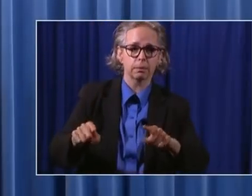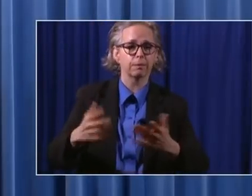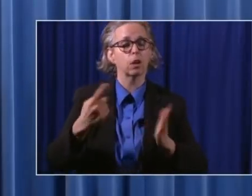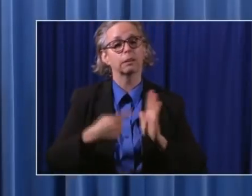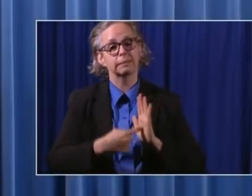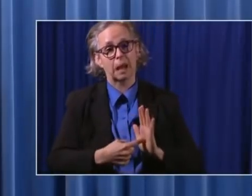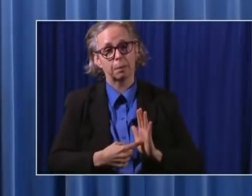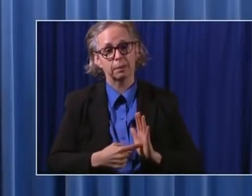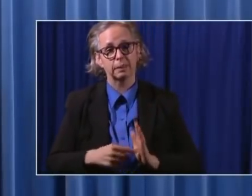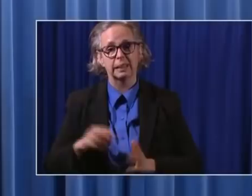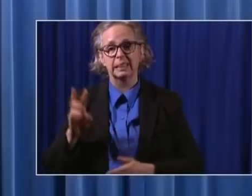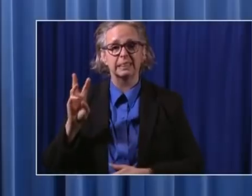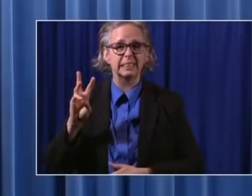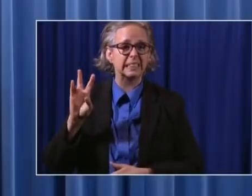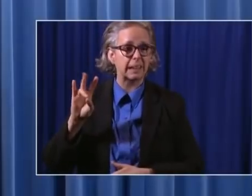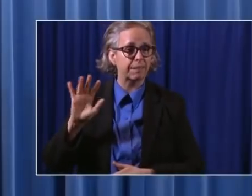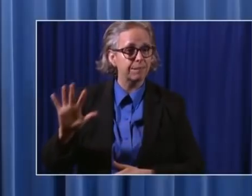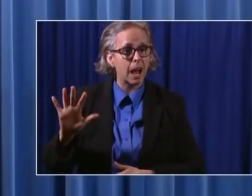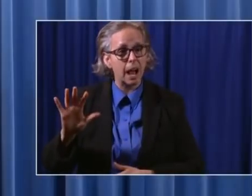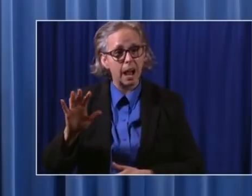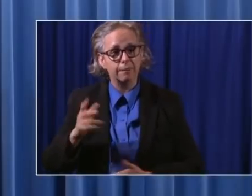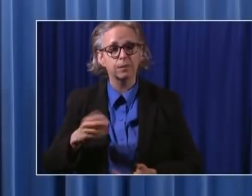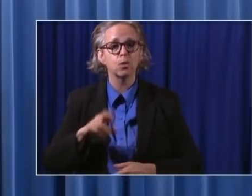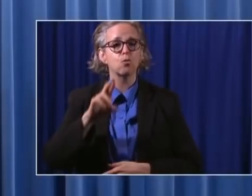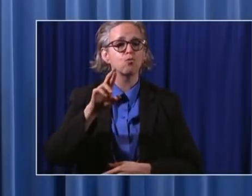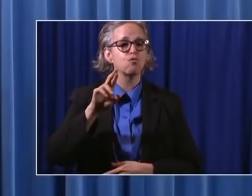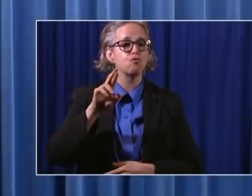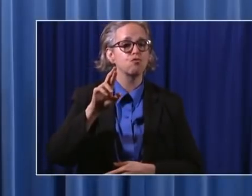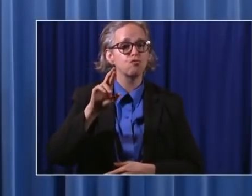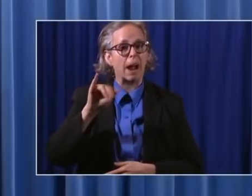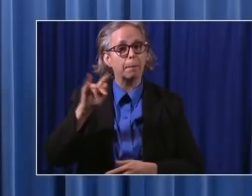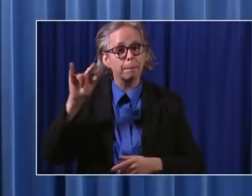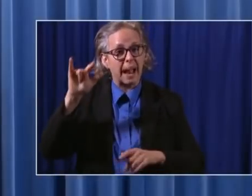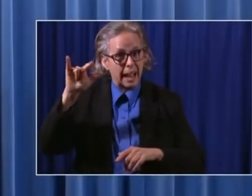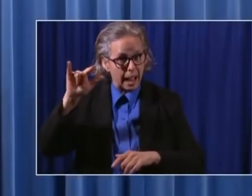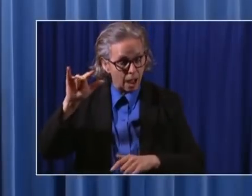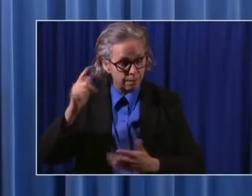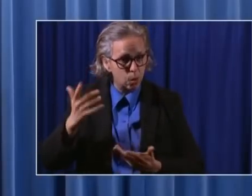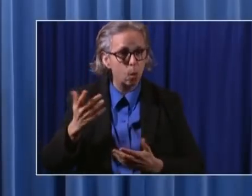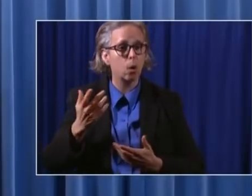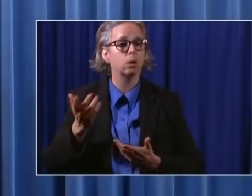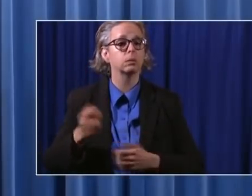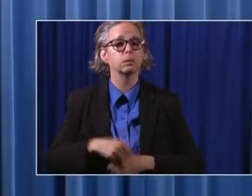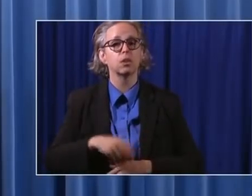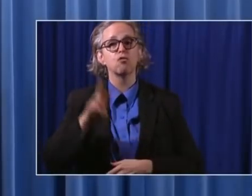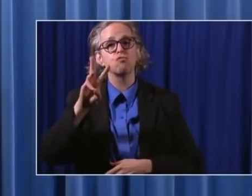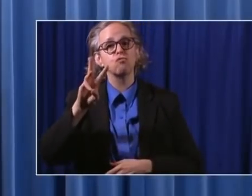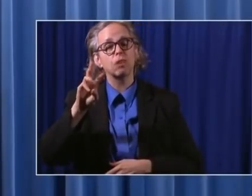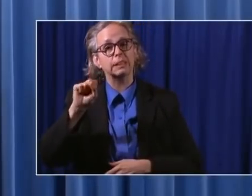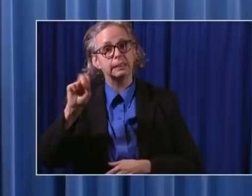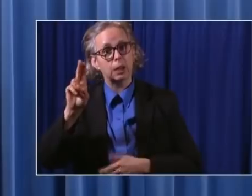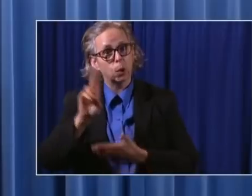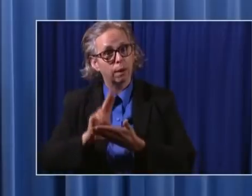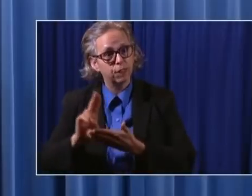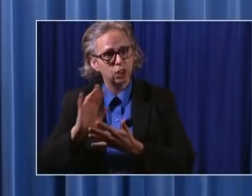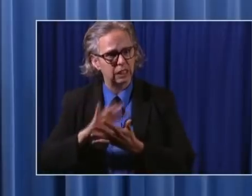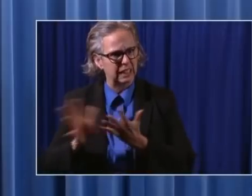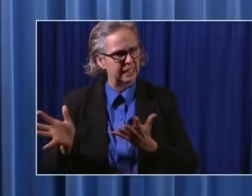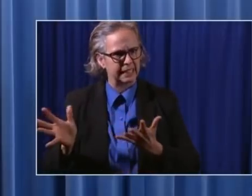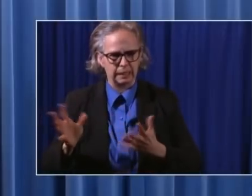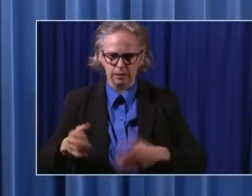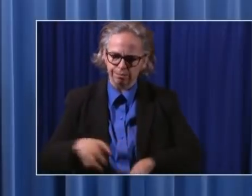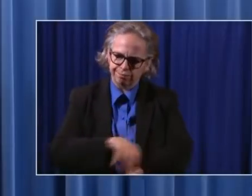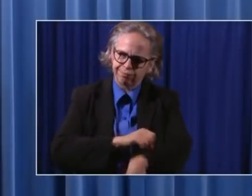Force Base, Wright State University. He put it together. He made it happen. Miami Valley is